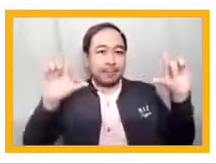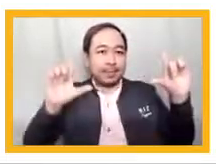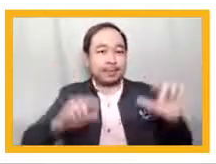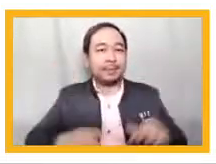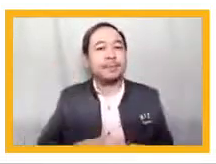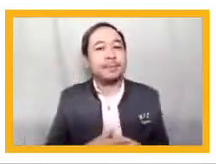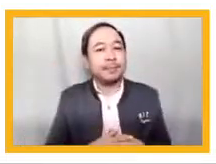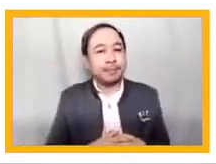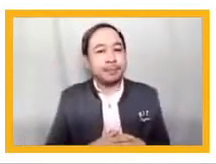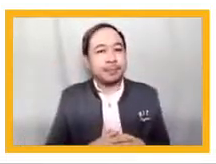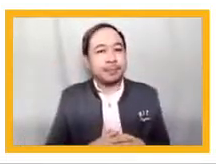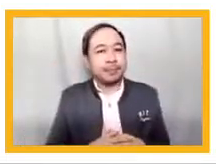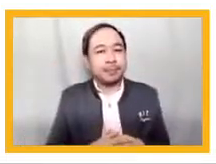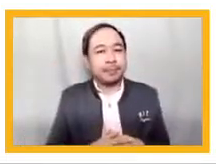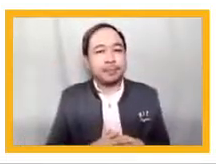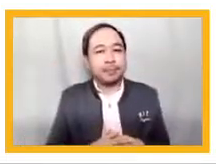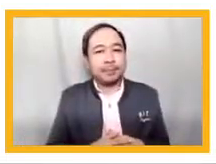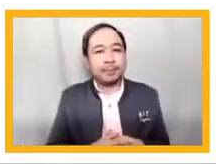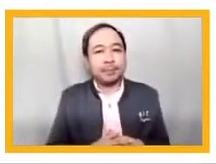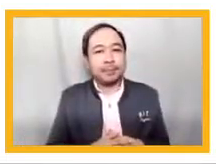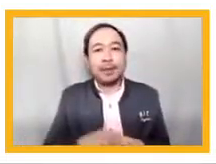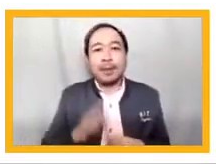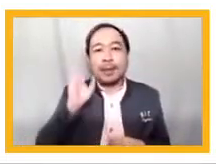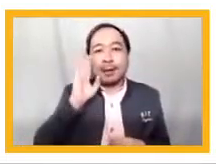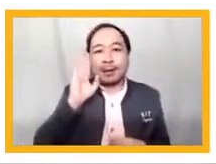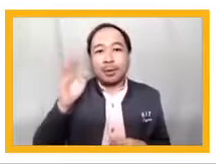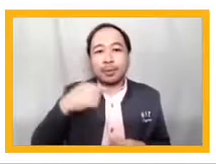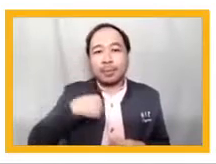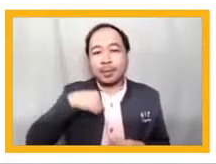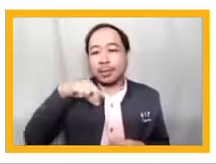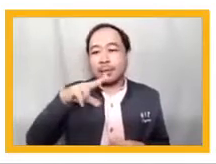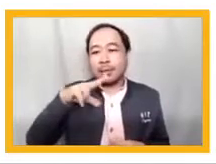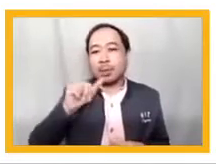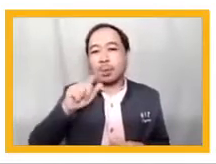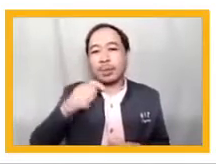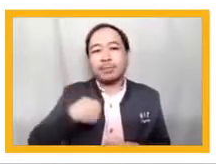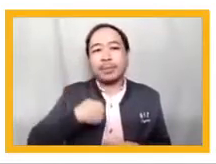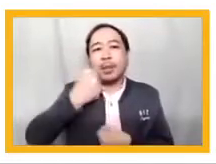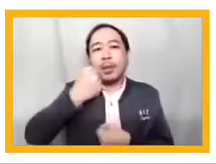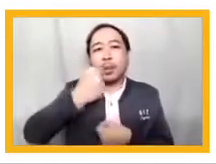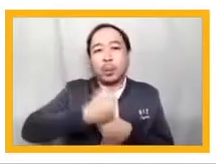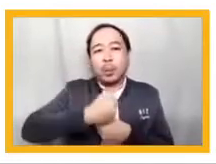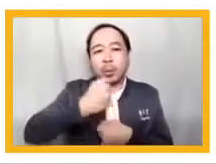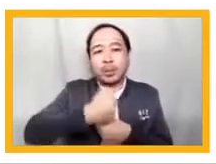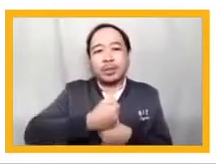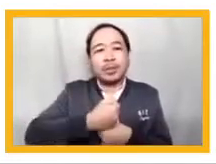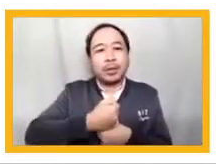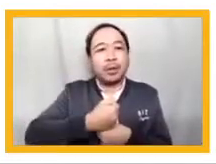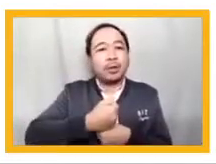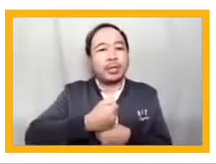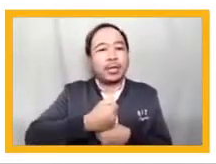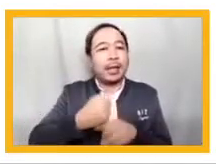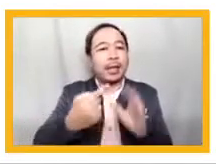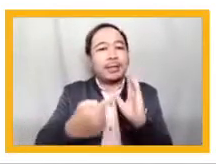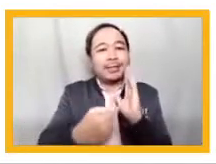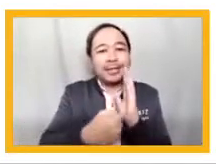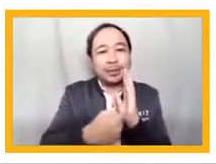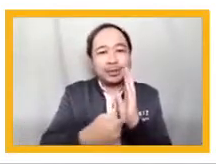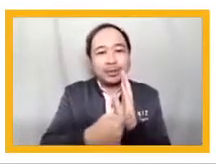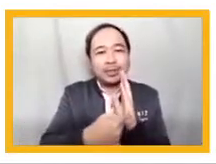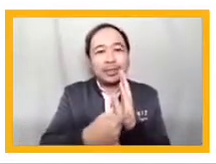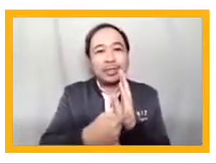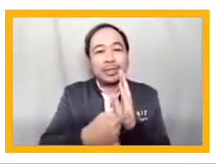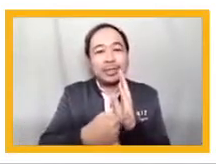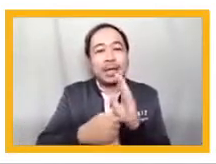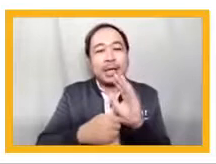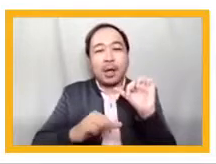Quat. I'm working for the Ministry of Science and Technology of Vietnam. So I would like to introduce in brief